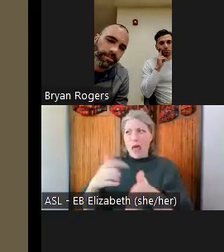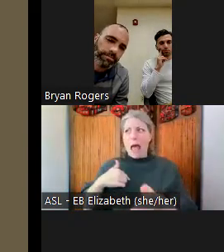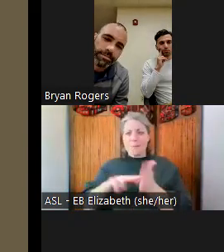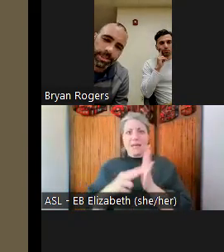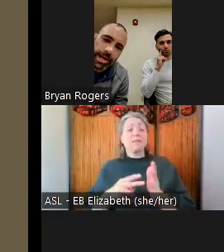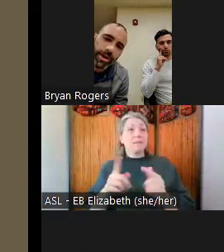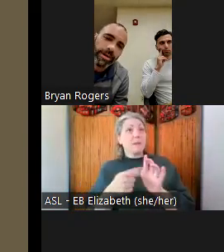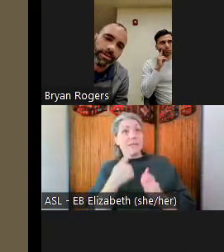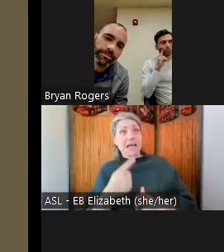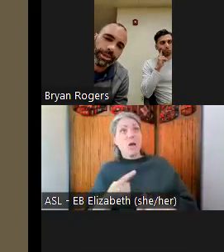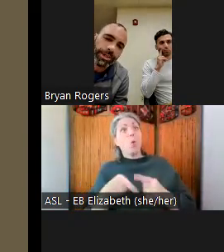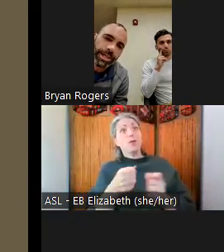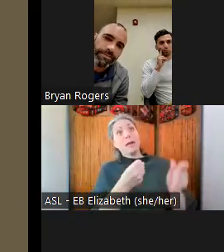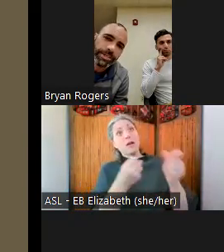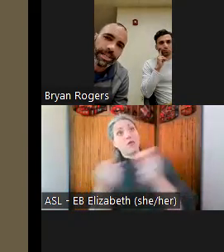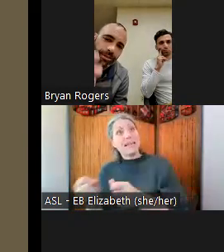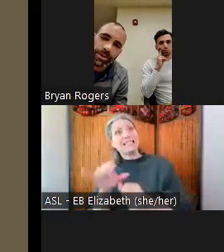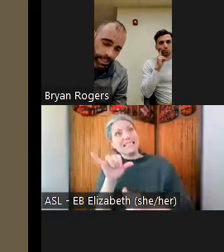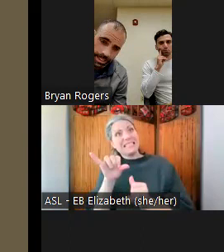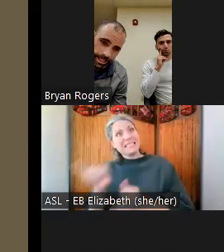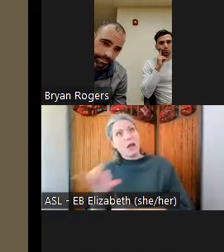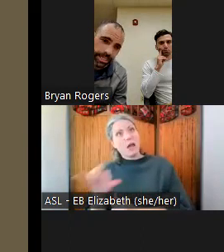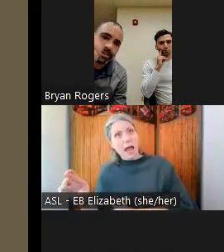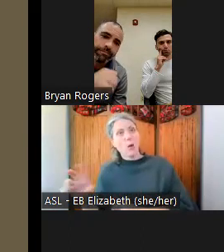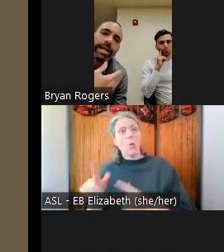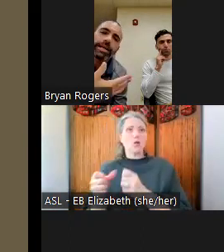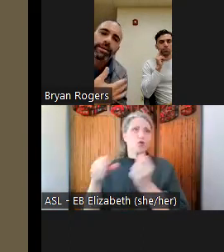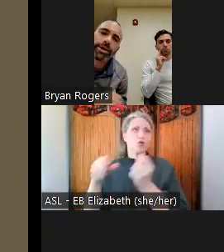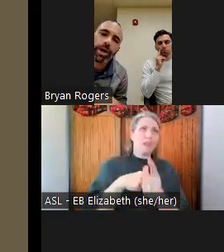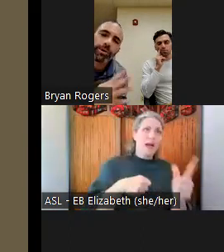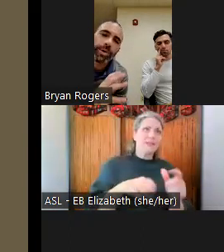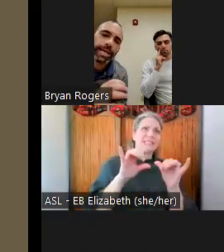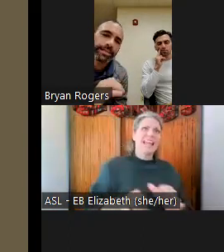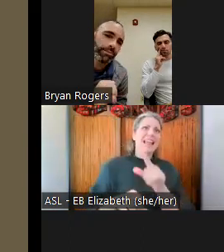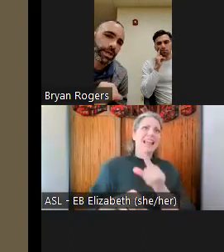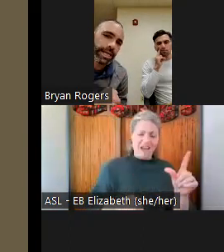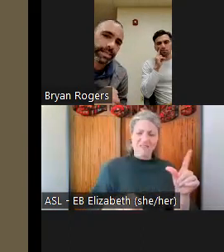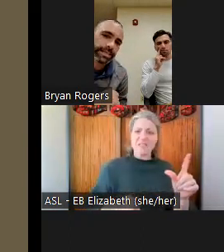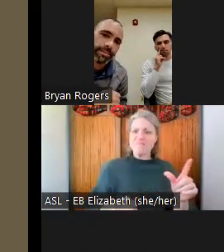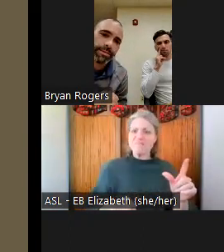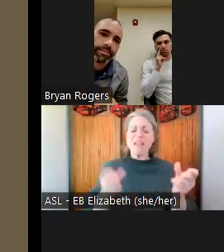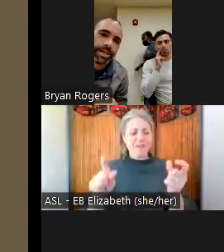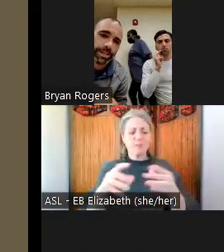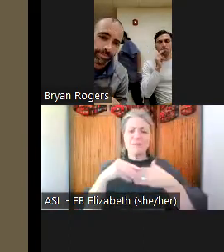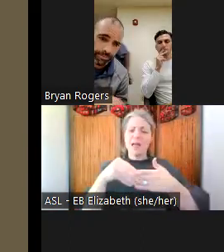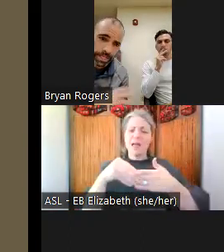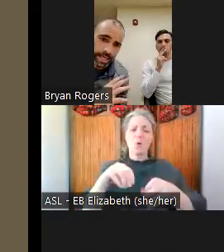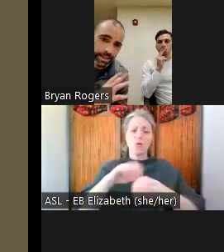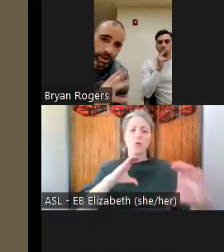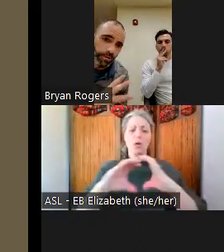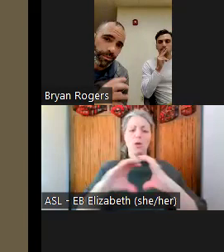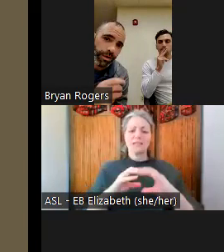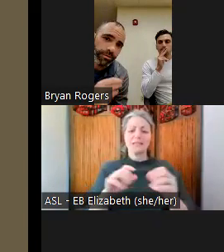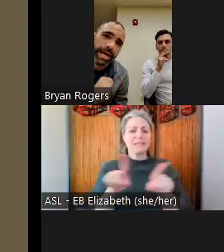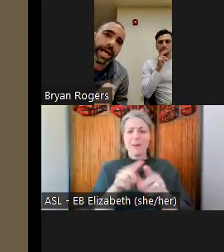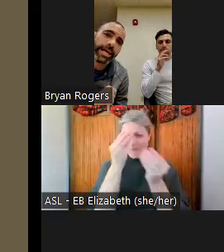right, stay right. When you're turning left, stay left. So it's basically finding, 100 ways to communicate the same information. And